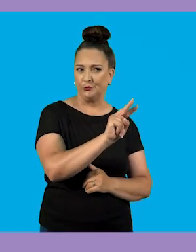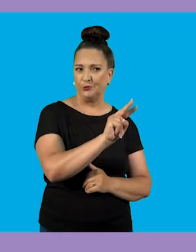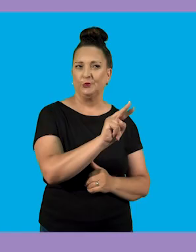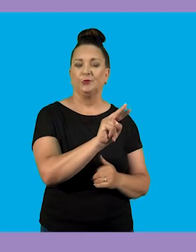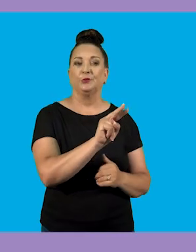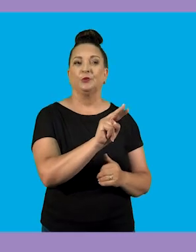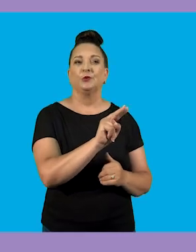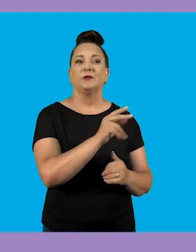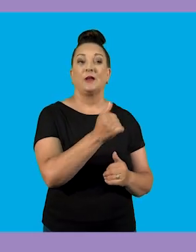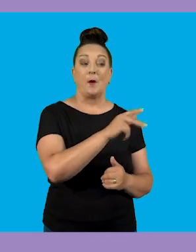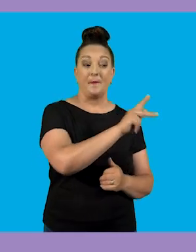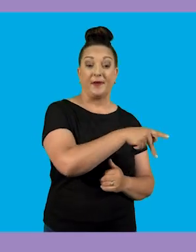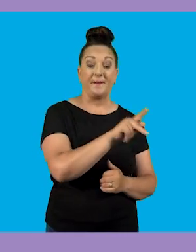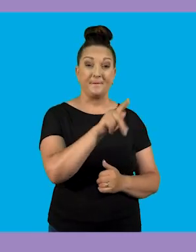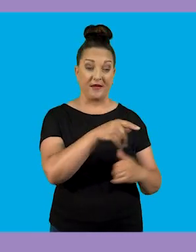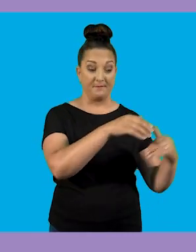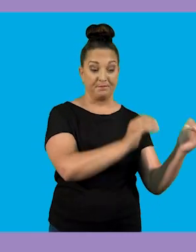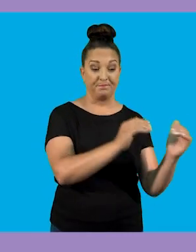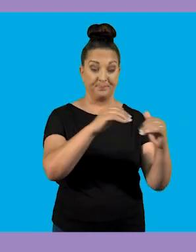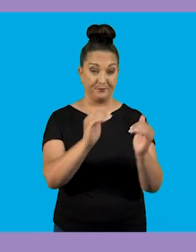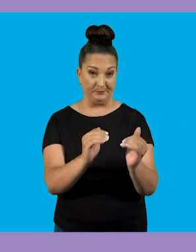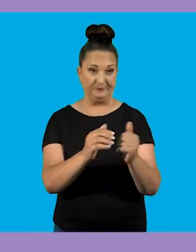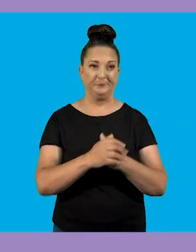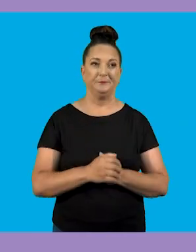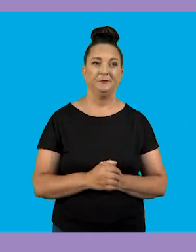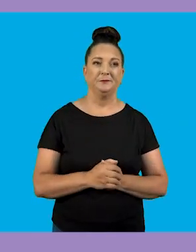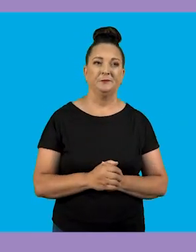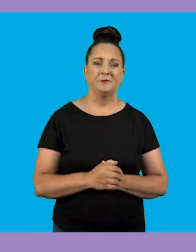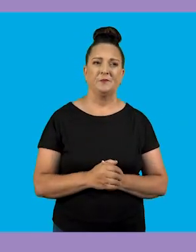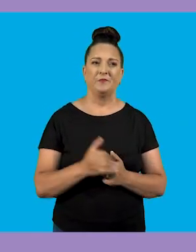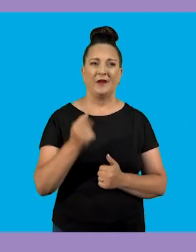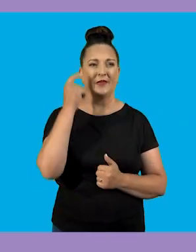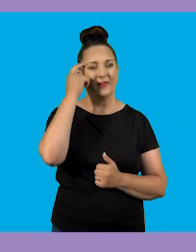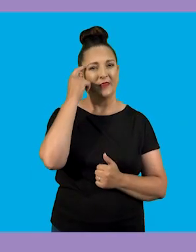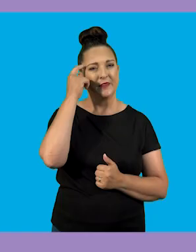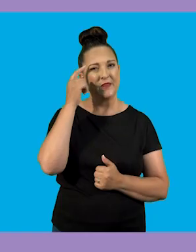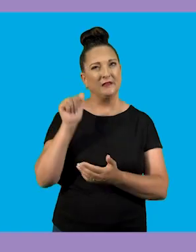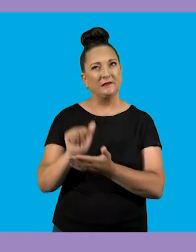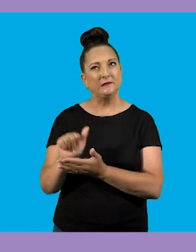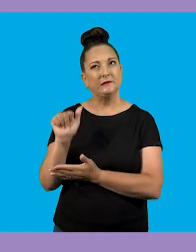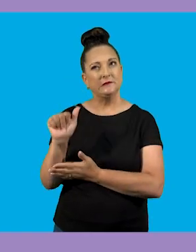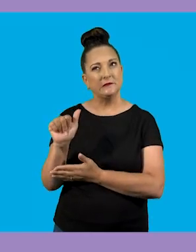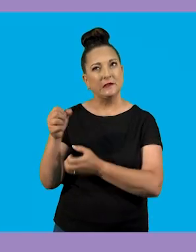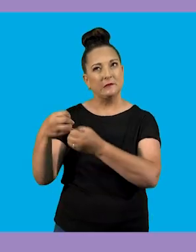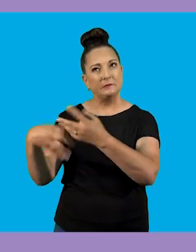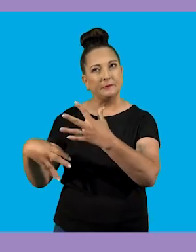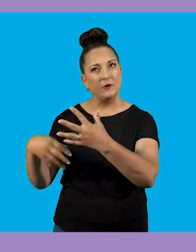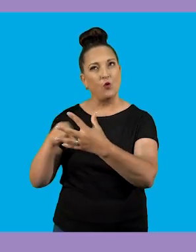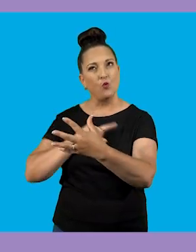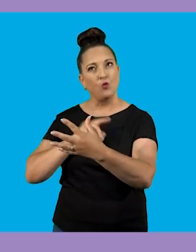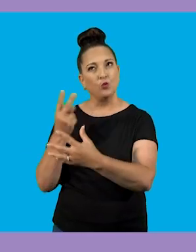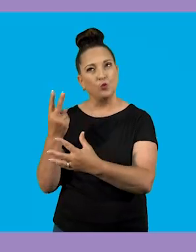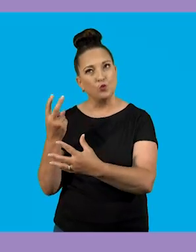in either of the brackets, in each of the brackets, sorry, and then we are going to think of the factors of